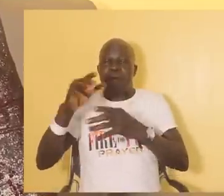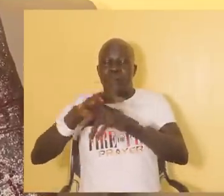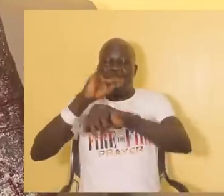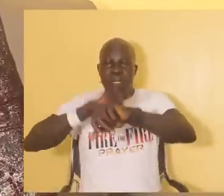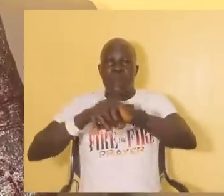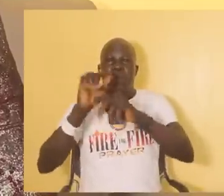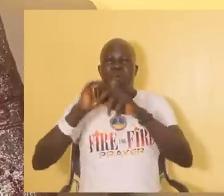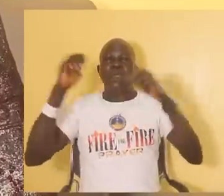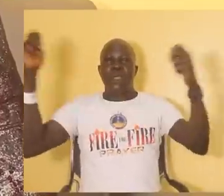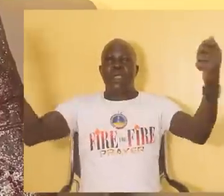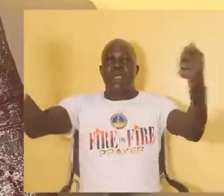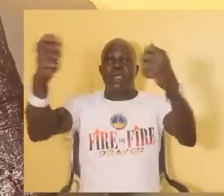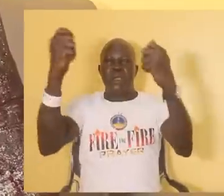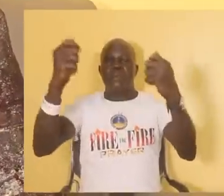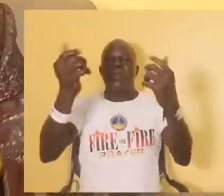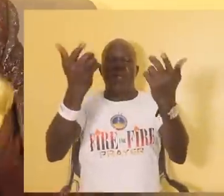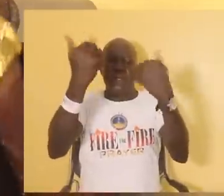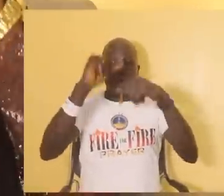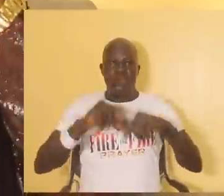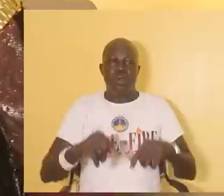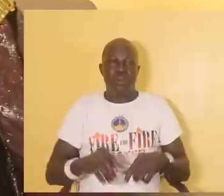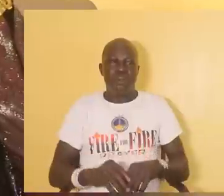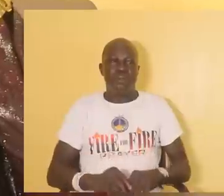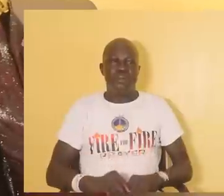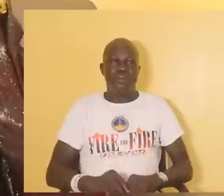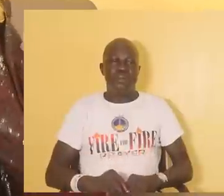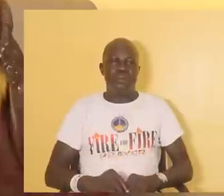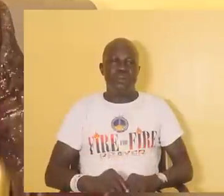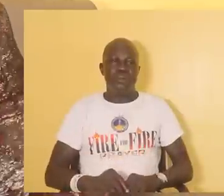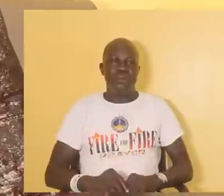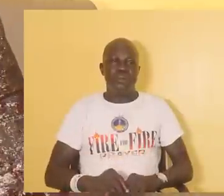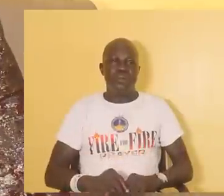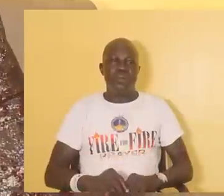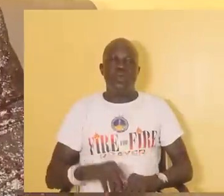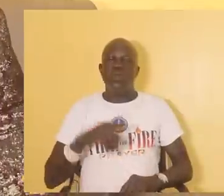at hand, and he wakes up. Who are